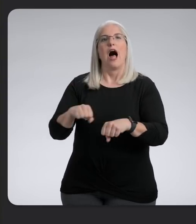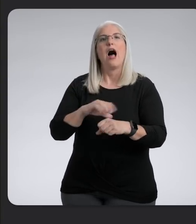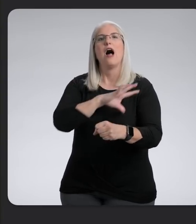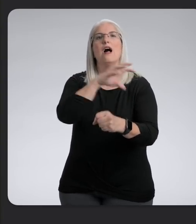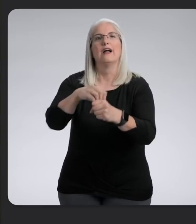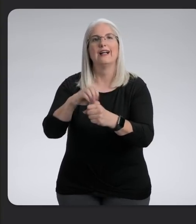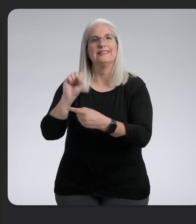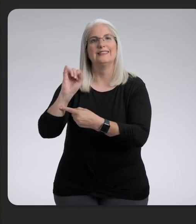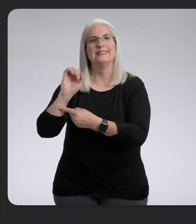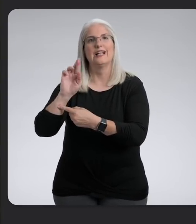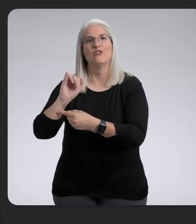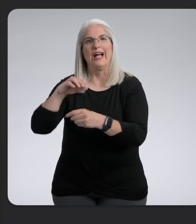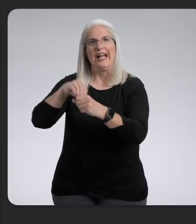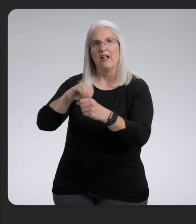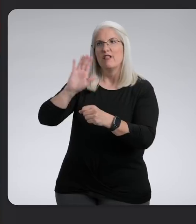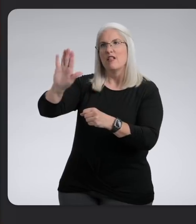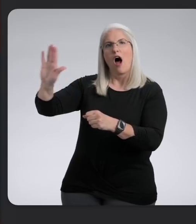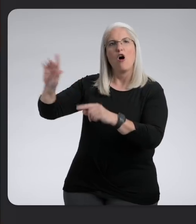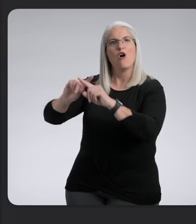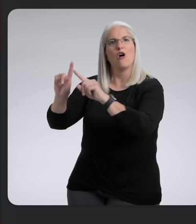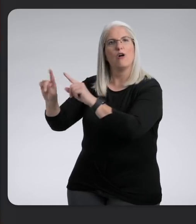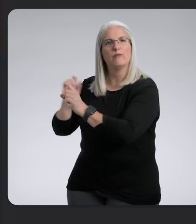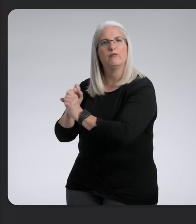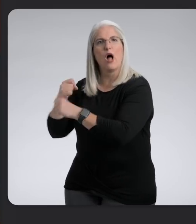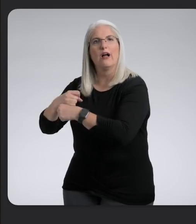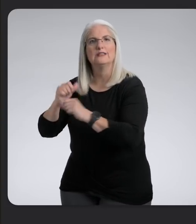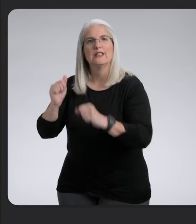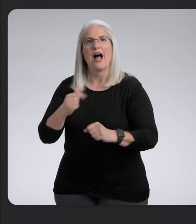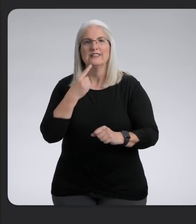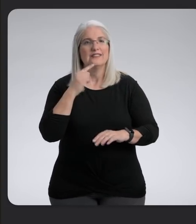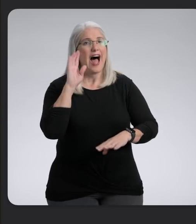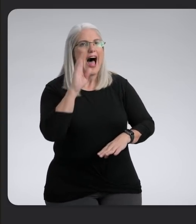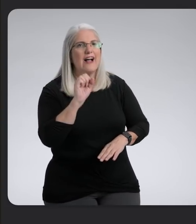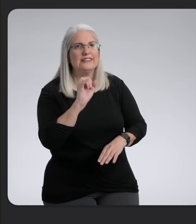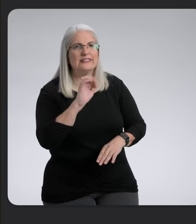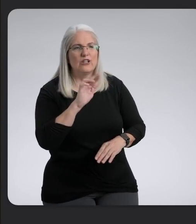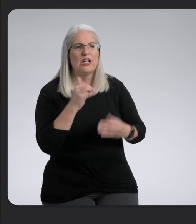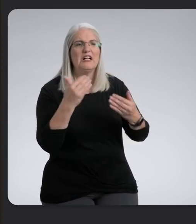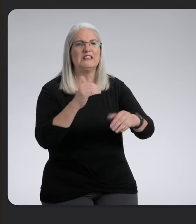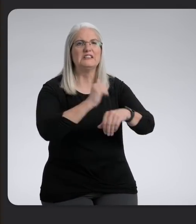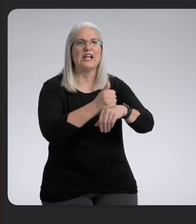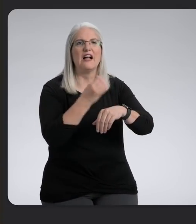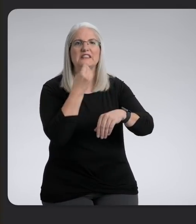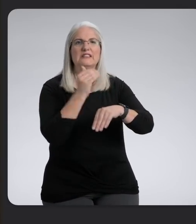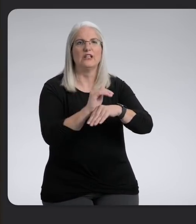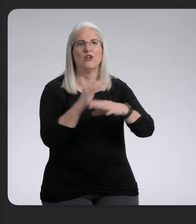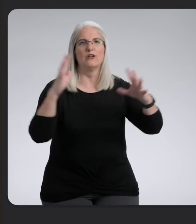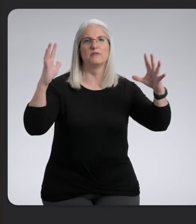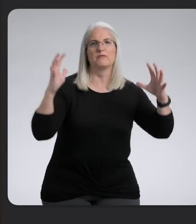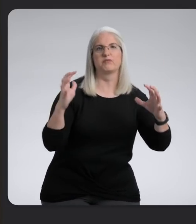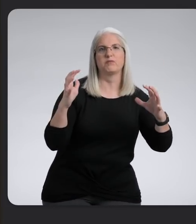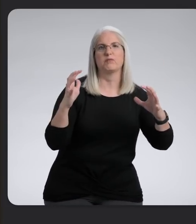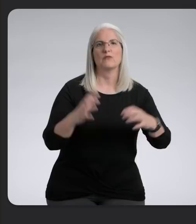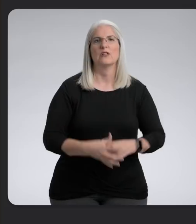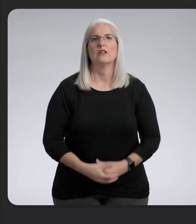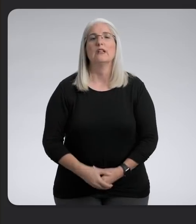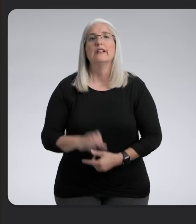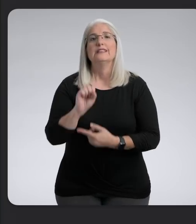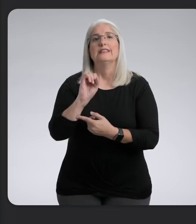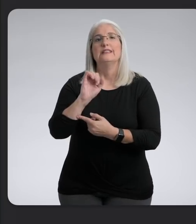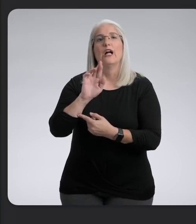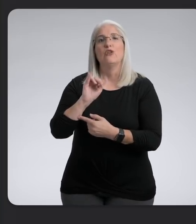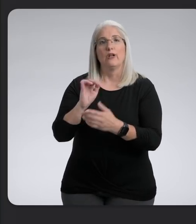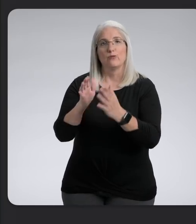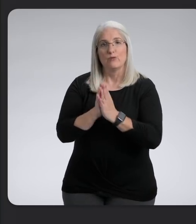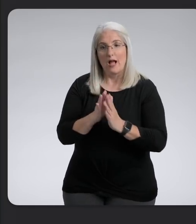more devices. Hey Siri, set the dinner scene. We've designed it so that your Siri requests flow to your HomePod without